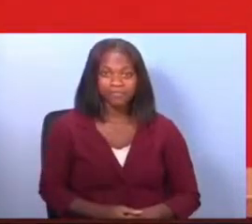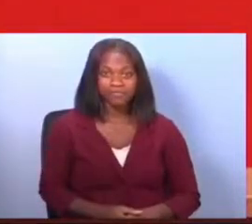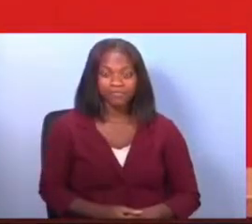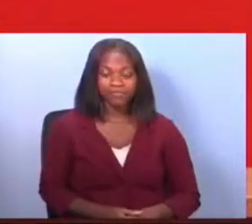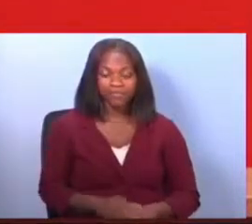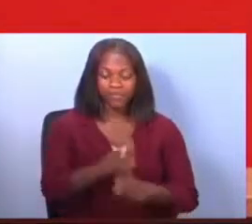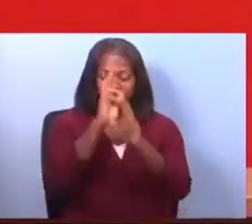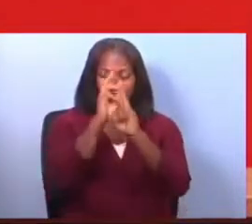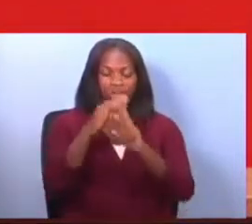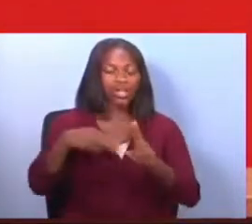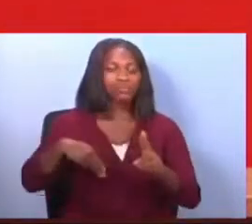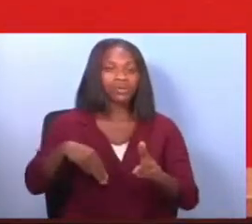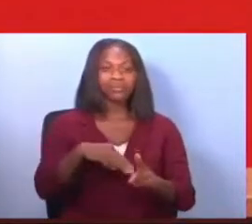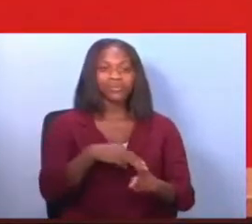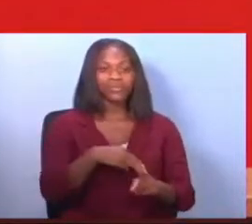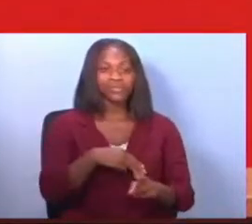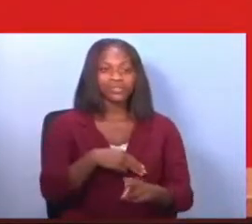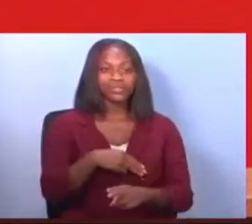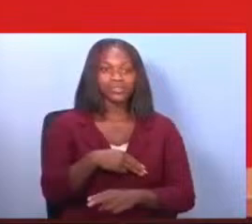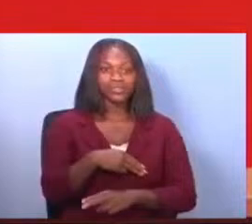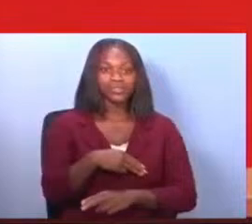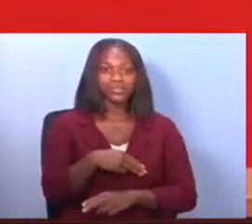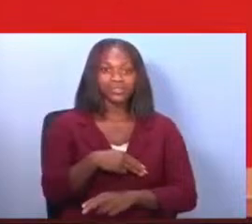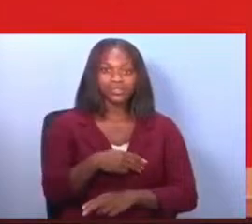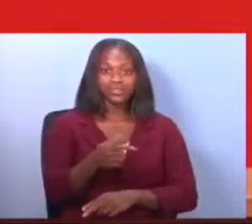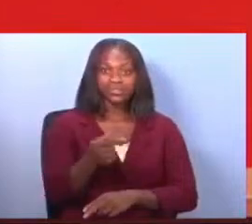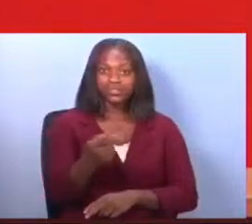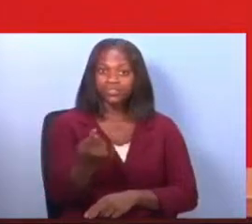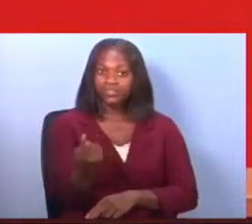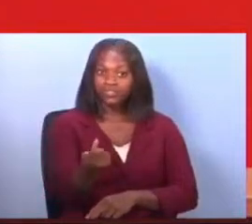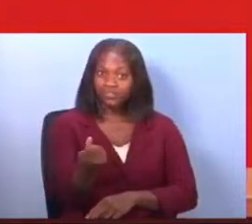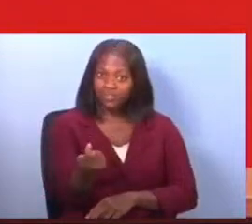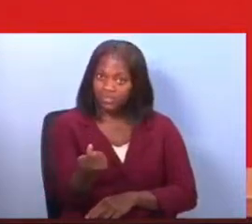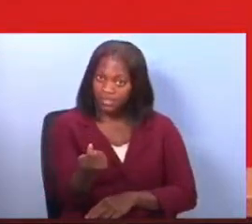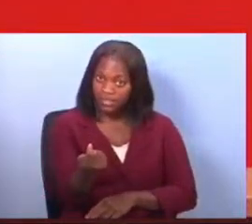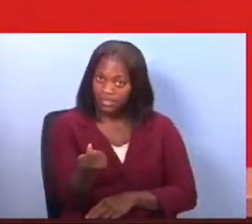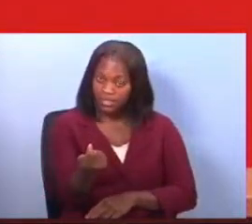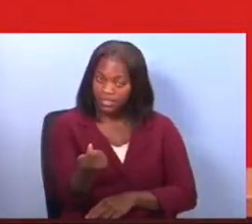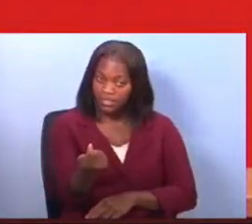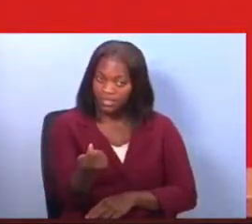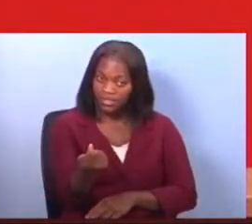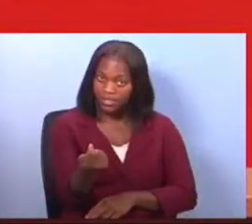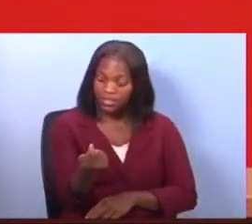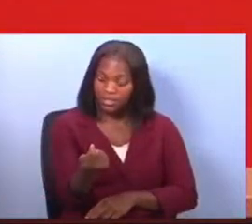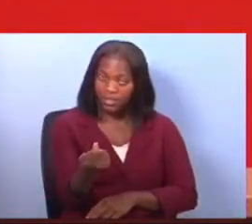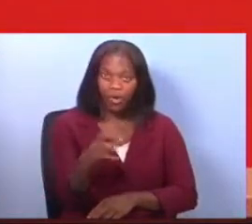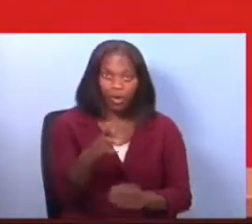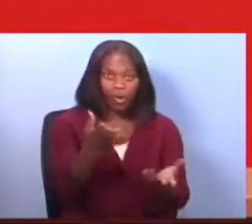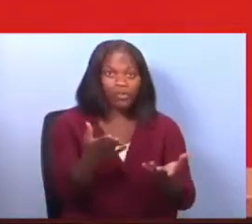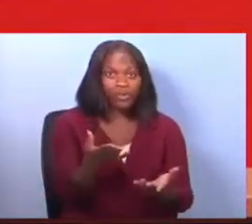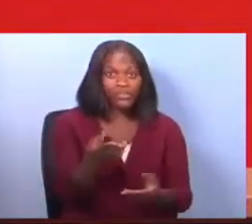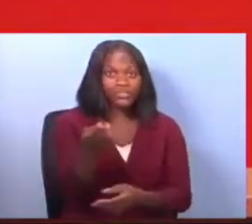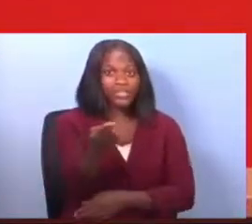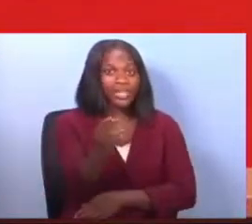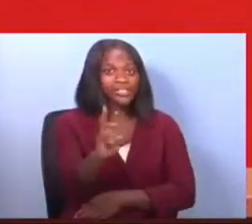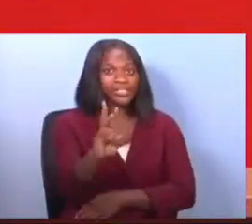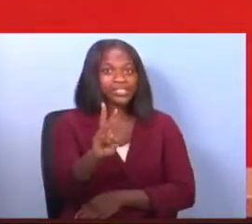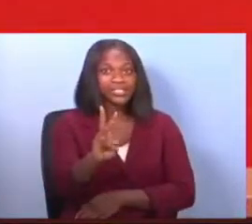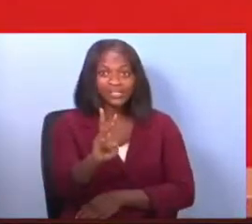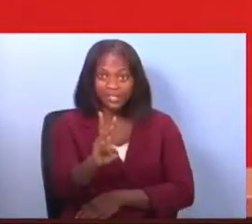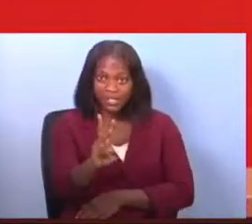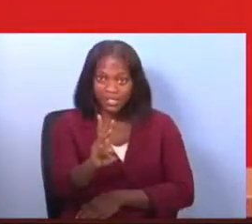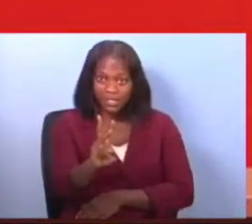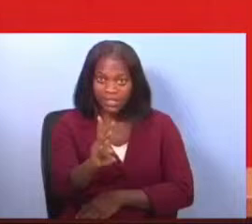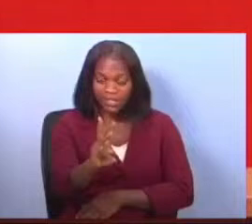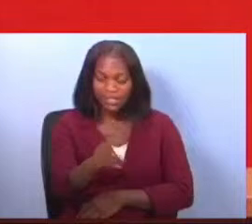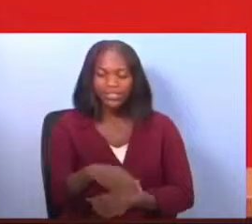Around members, is 21st not Tuesday? Instead of 16th, instead of Thursday, 16th, the will of the House